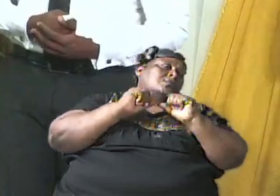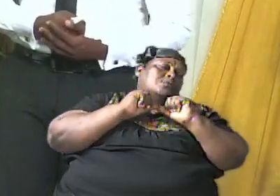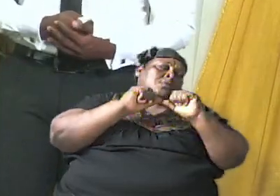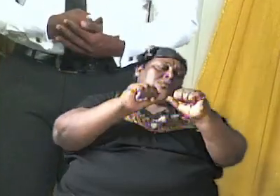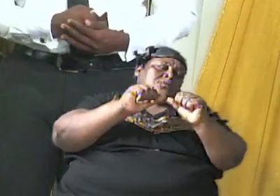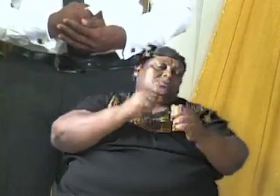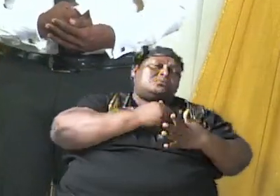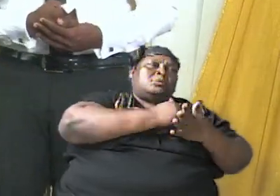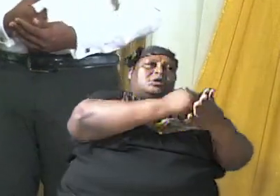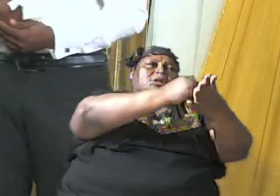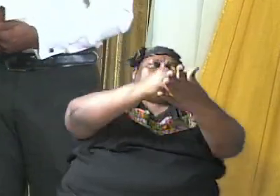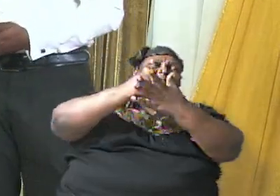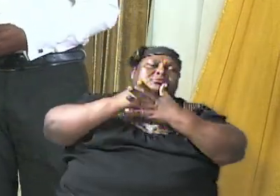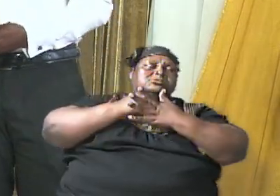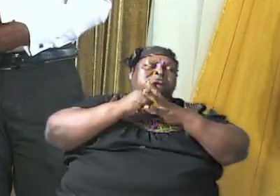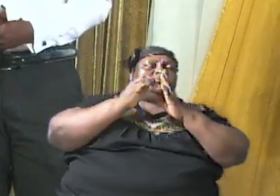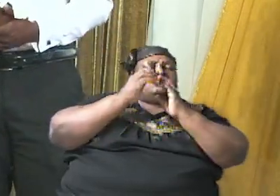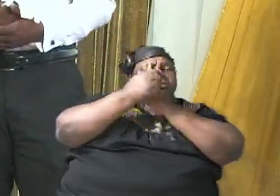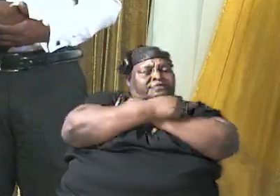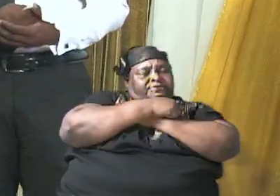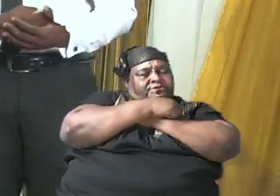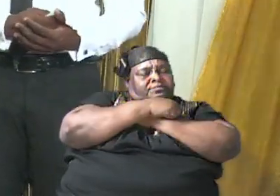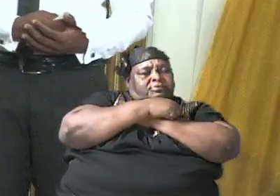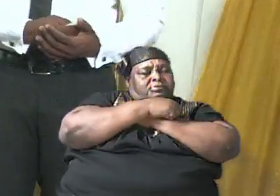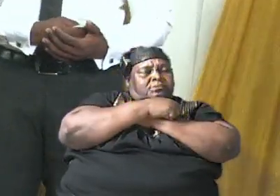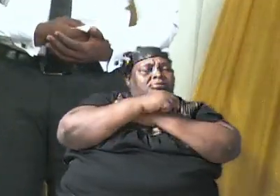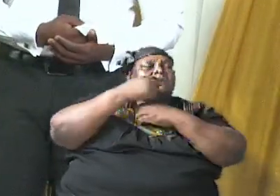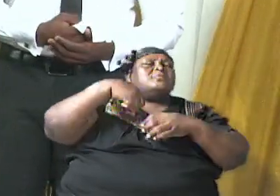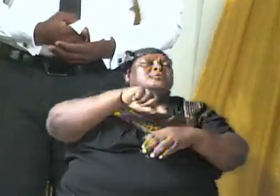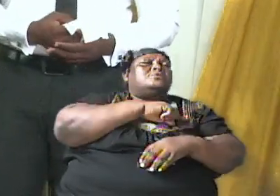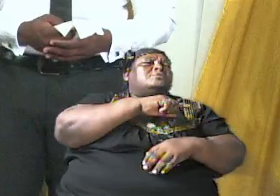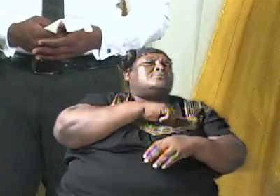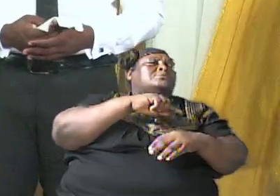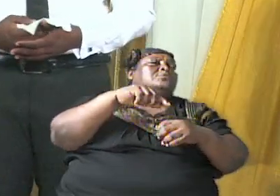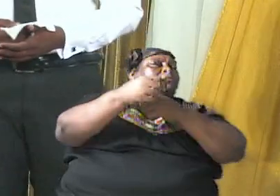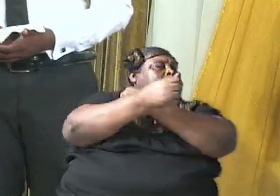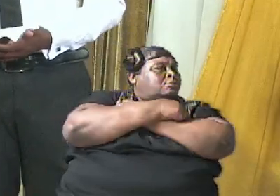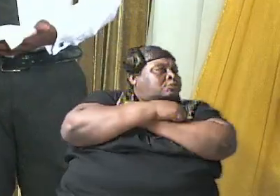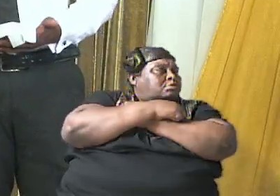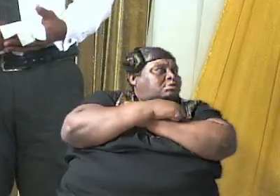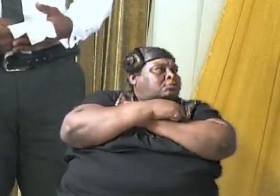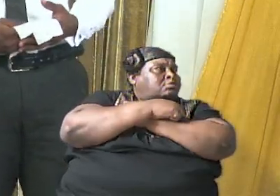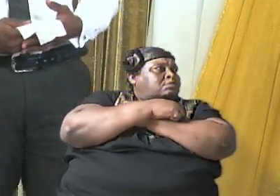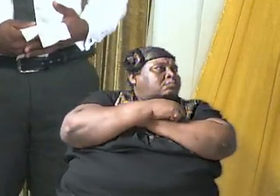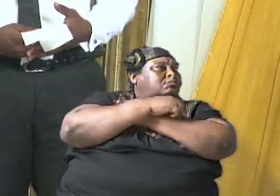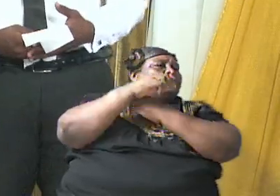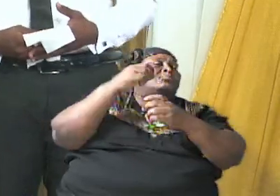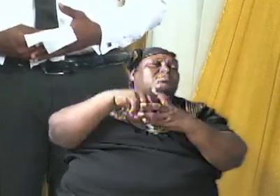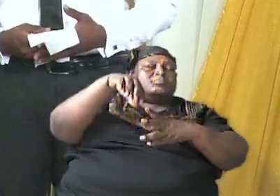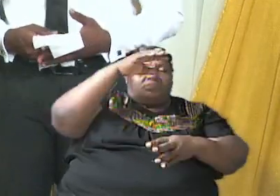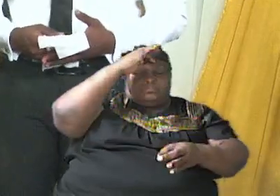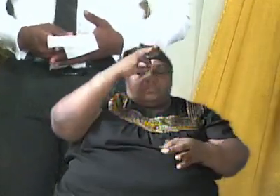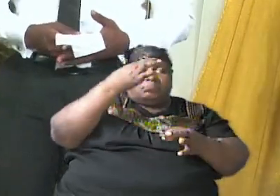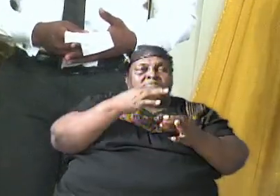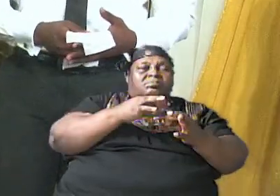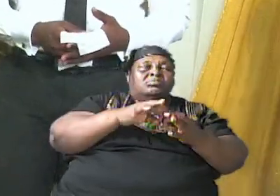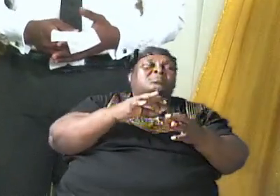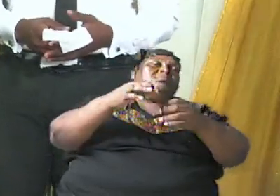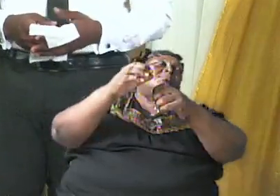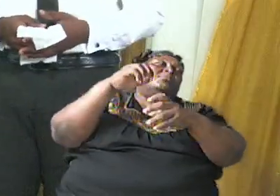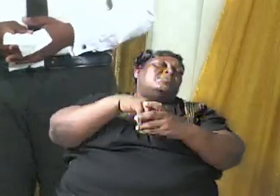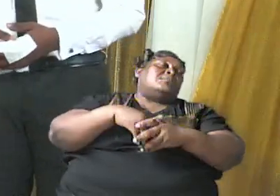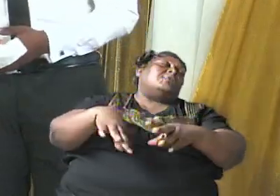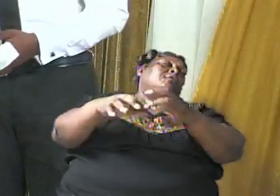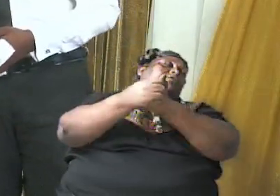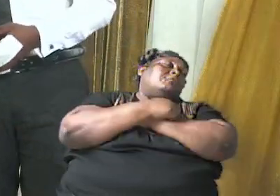Continue to help us to love, Lord Jesus, God. That we will love, Lord God, in faith. That we will love